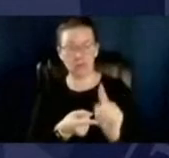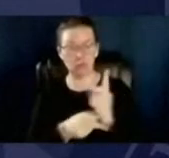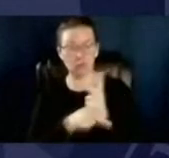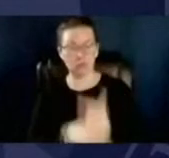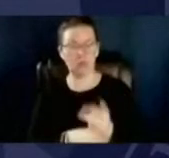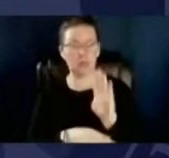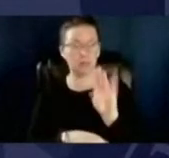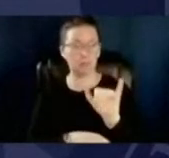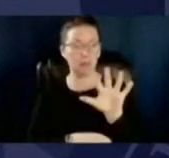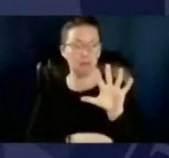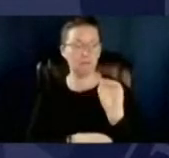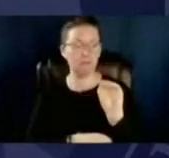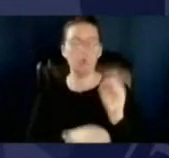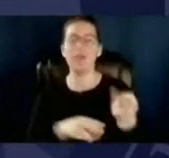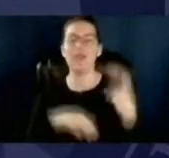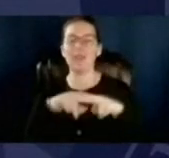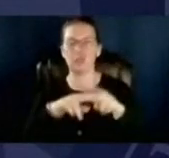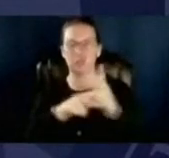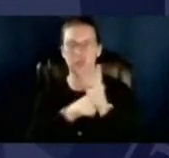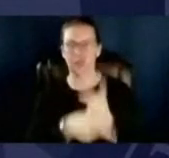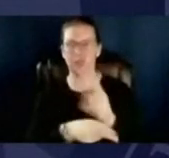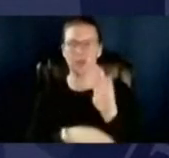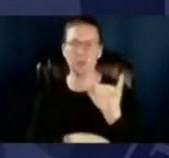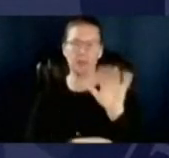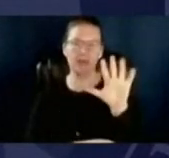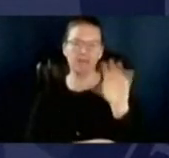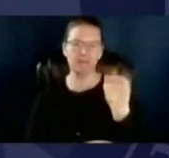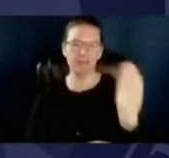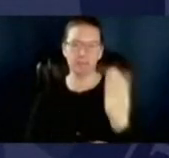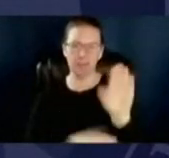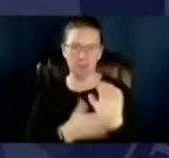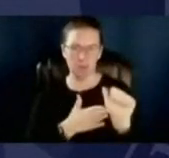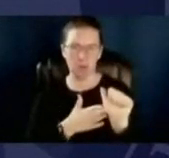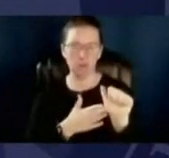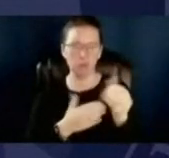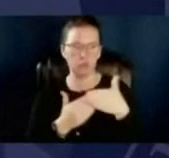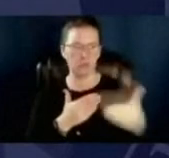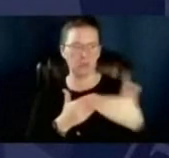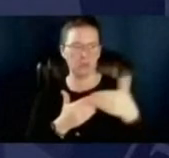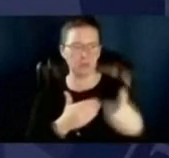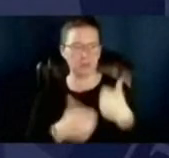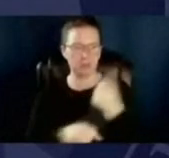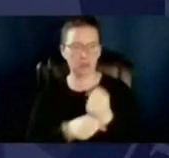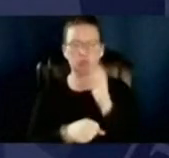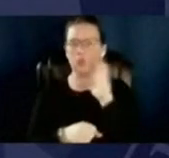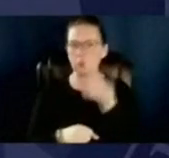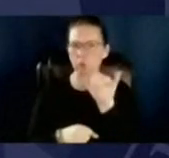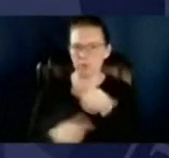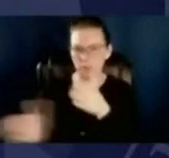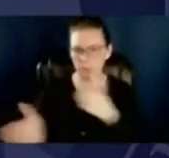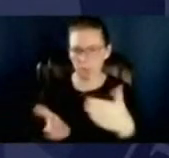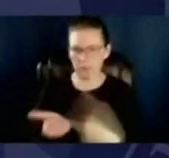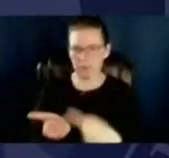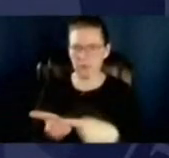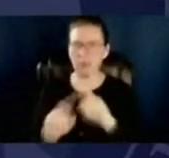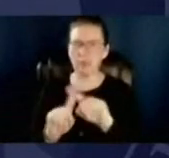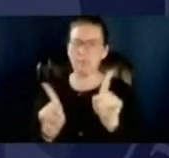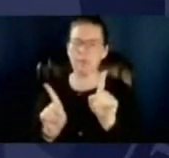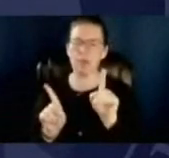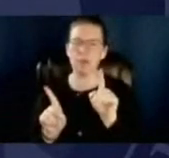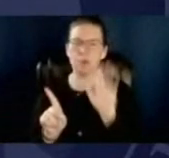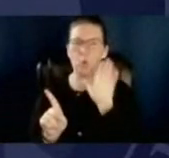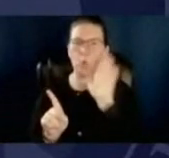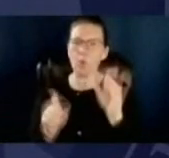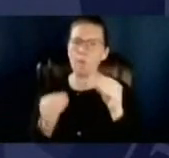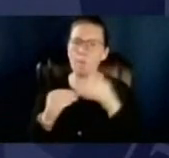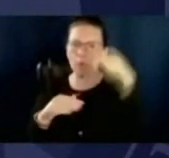over the next 10 years, you know, will be accepted, but there will be discussions on the next steps of that reform. I'm